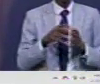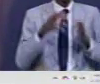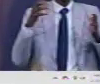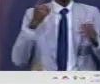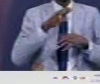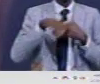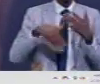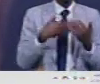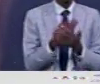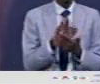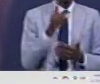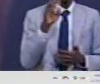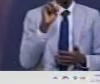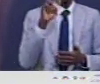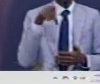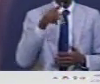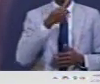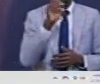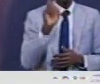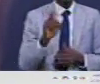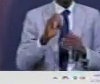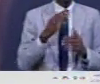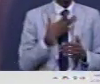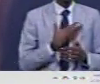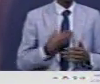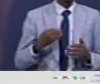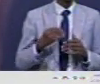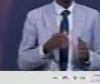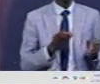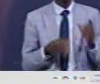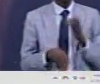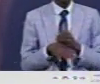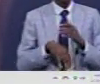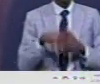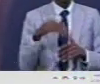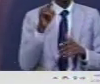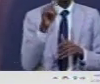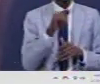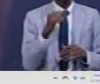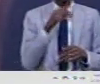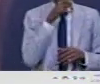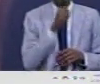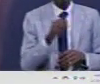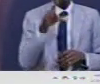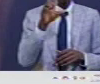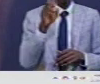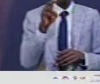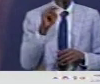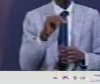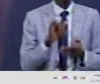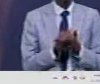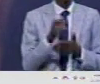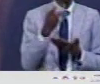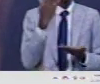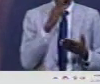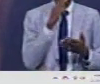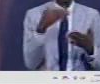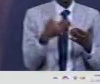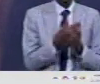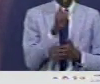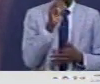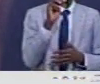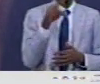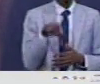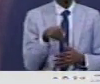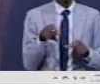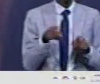may be a new lump, as ye are unleavened, for even Christ our Passover is sacrificed for us. Therefore